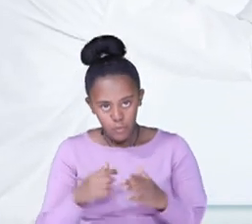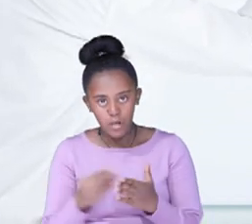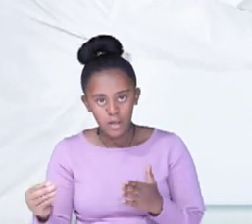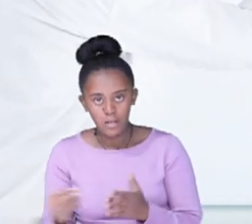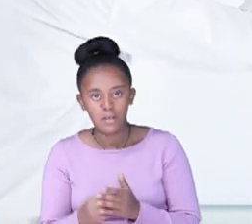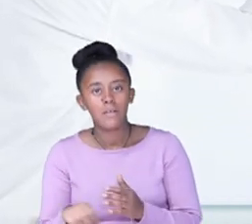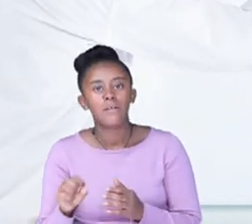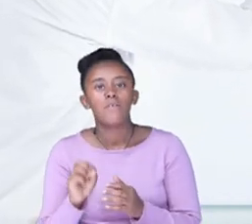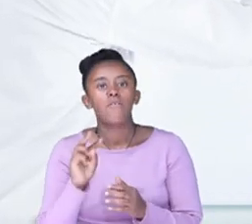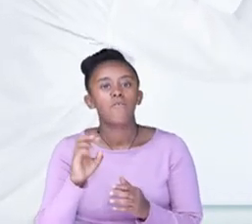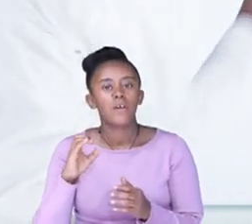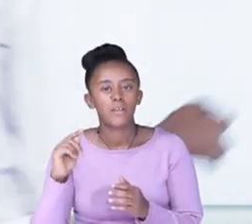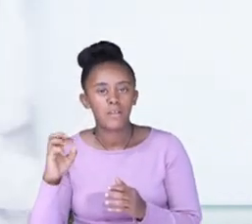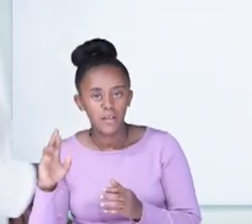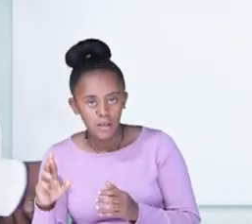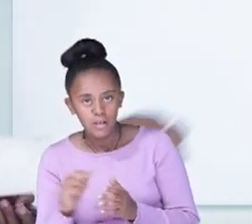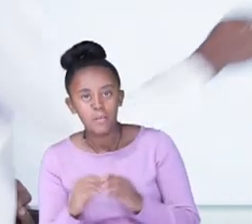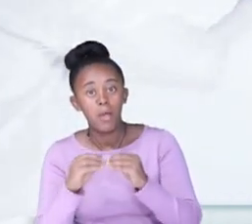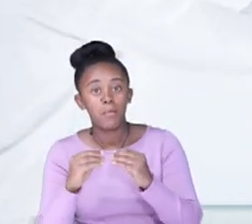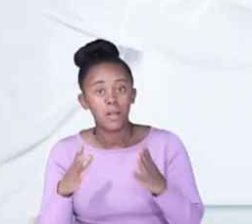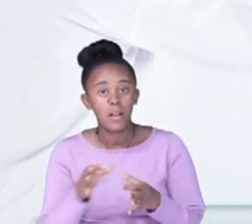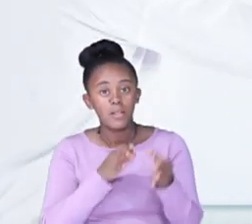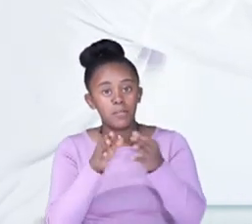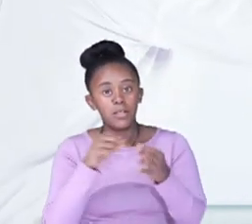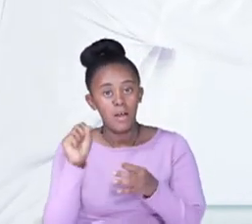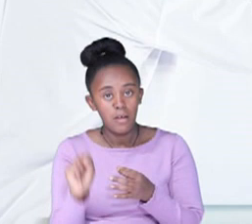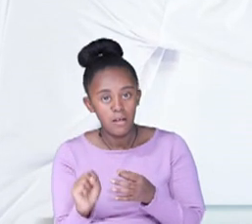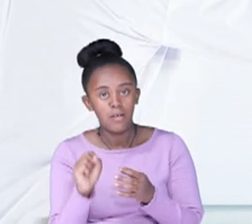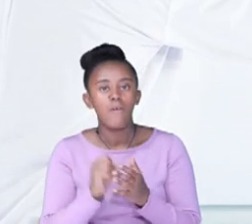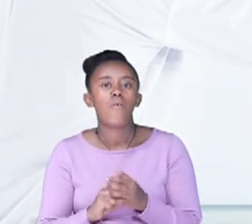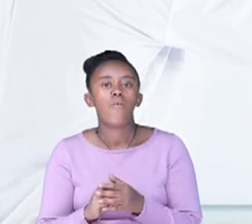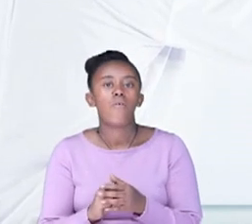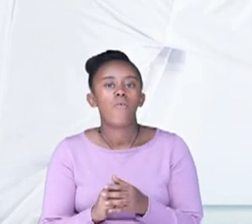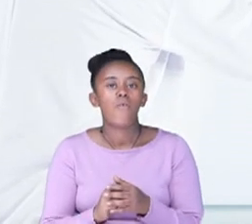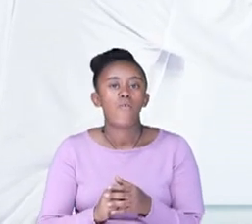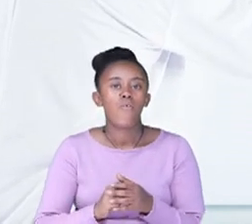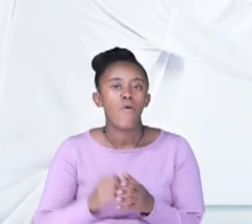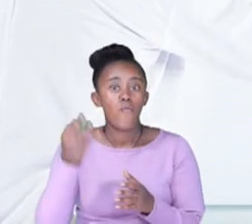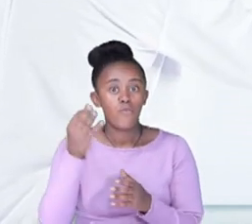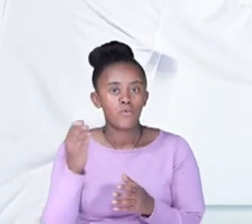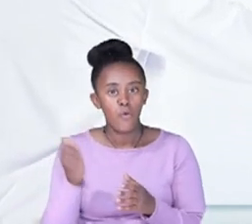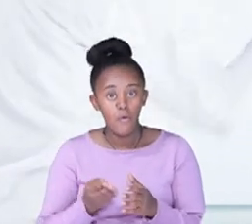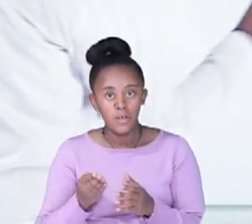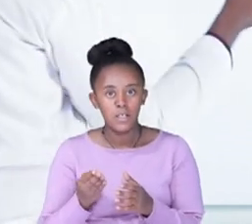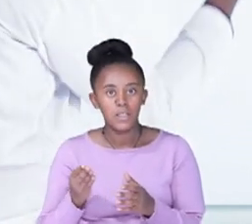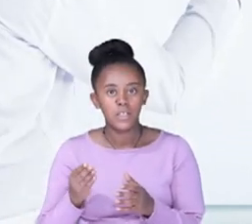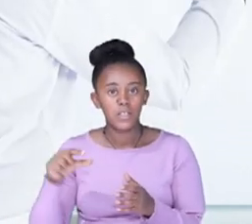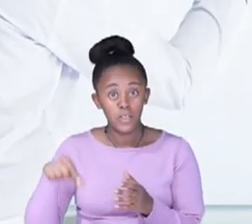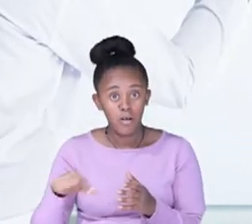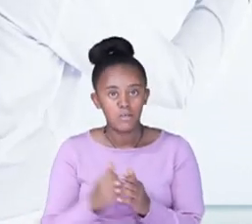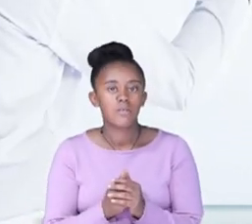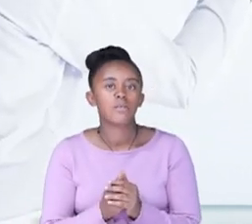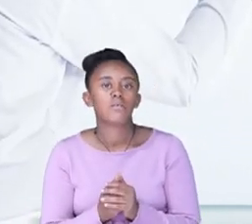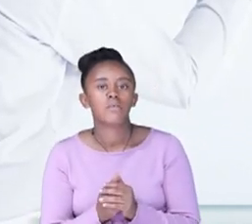is a vector quantity which is mathematically expressed as force over the charge. What